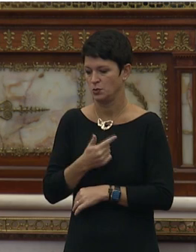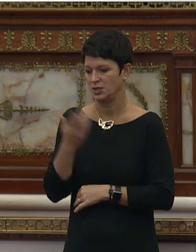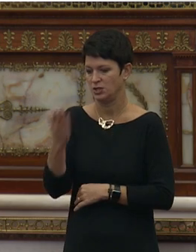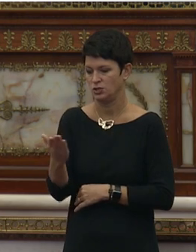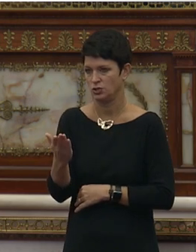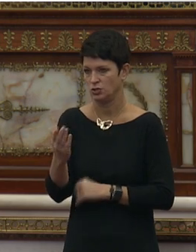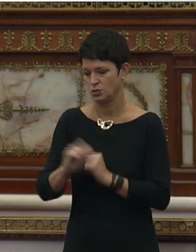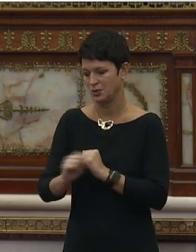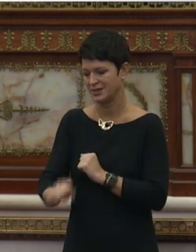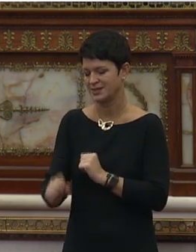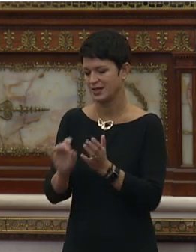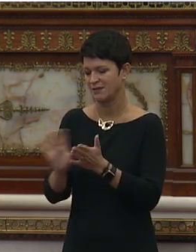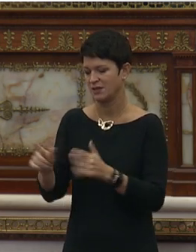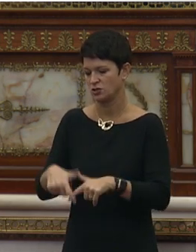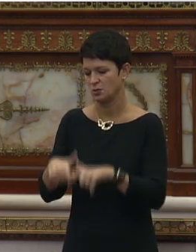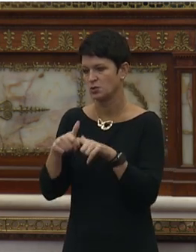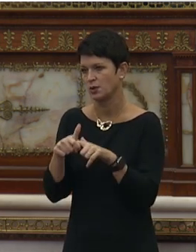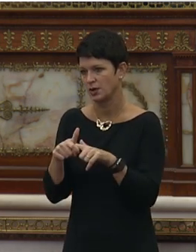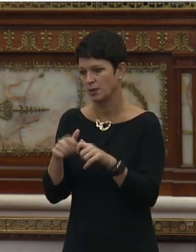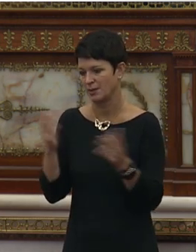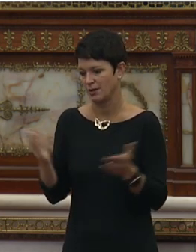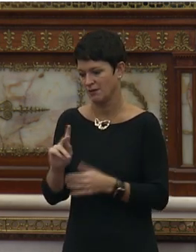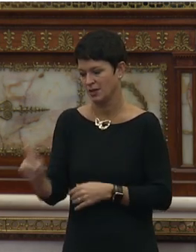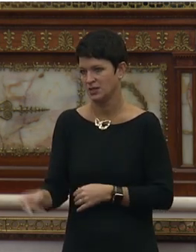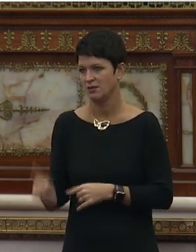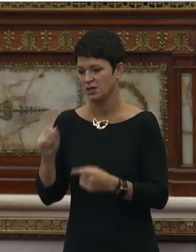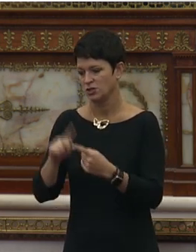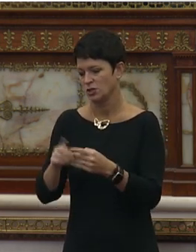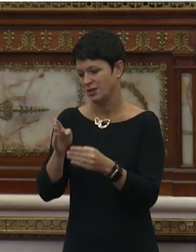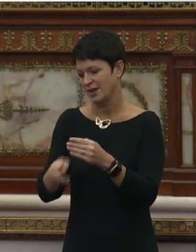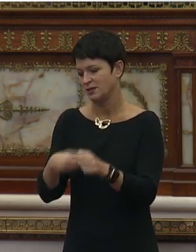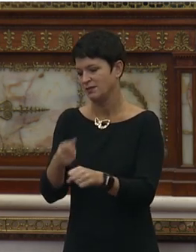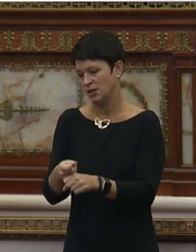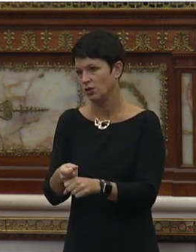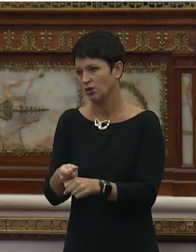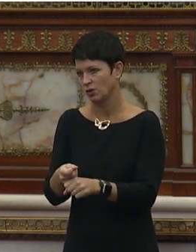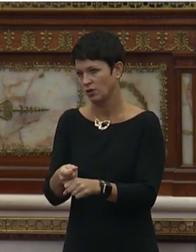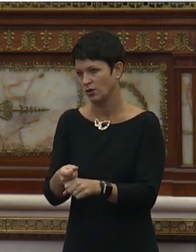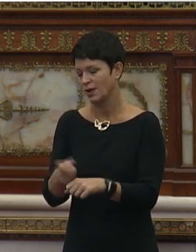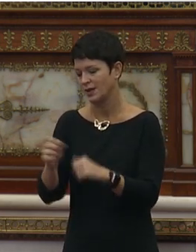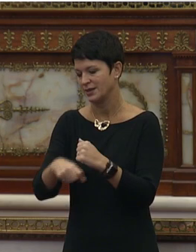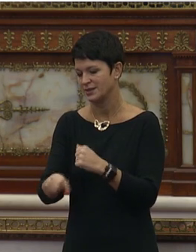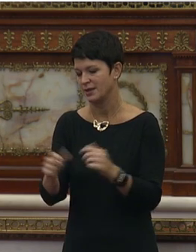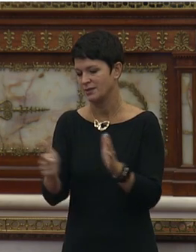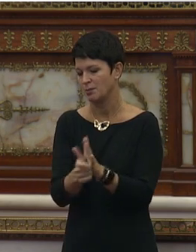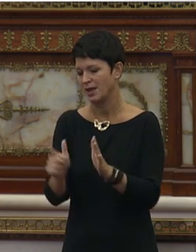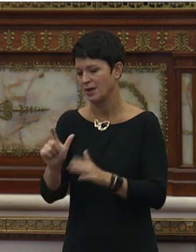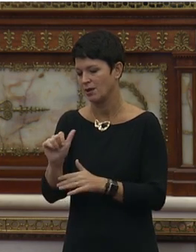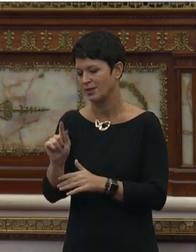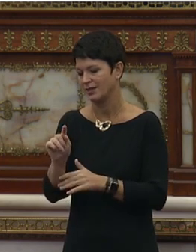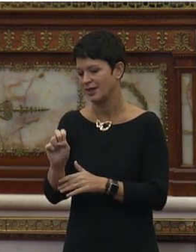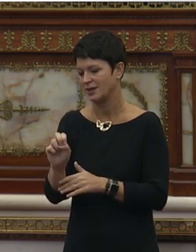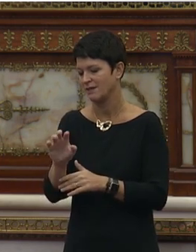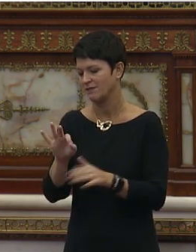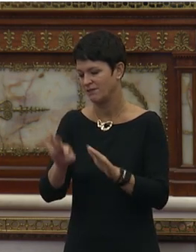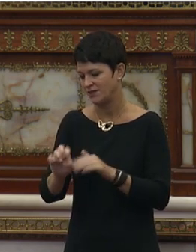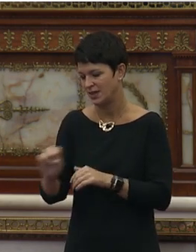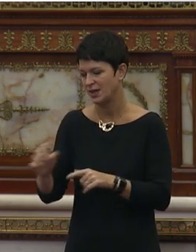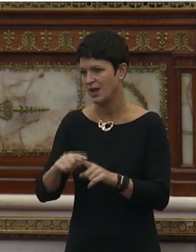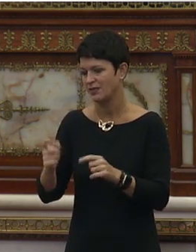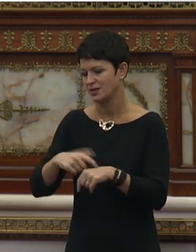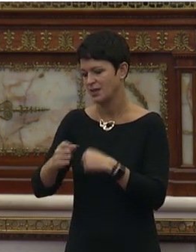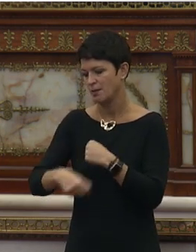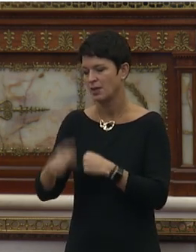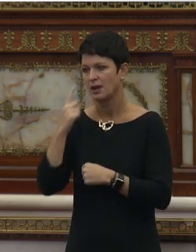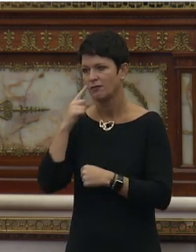would extend the eviction moratorium in Philadelphia until the end of the year, extend the ban on late fees, and extend the timeline